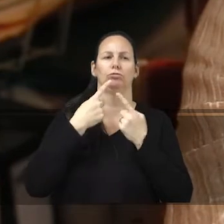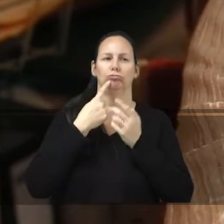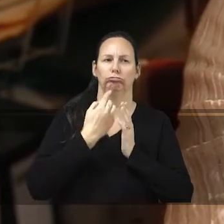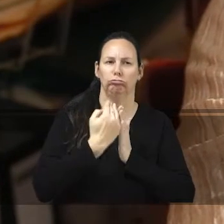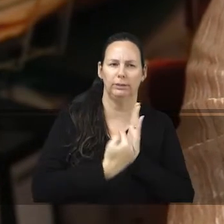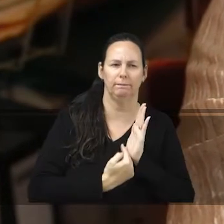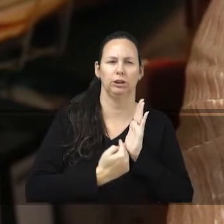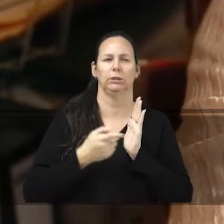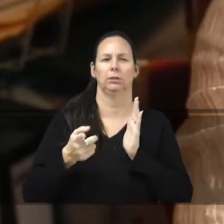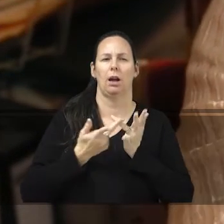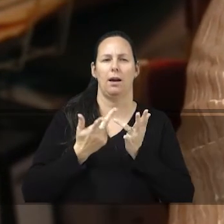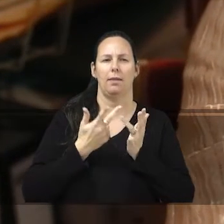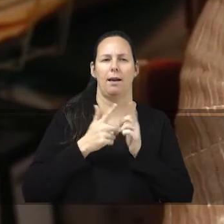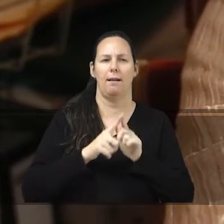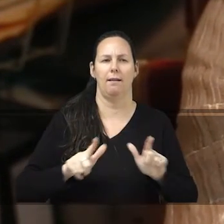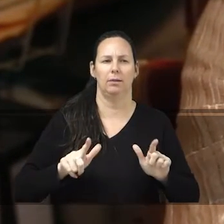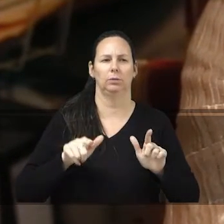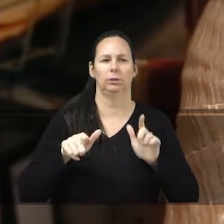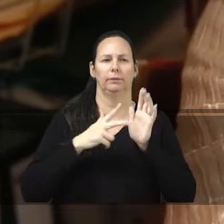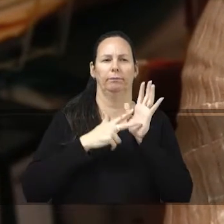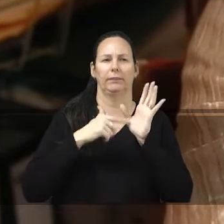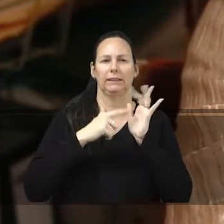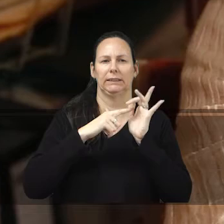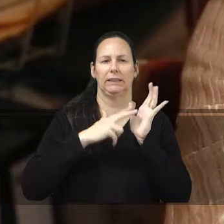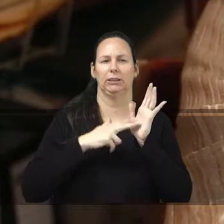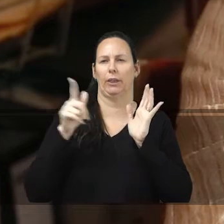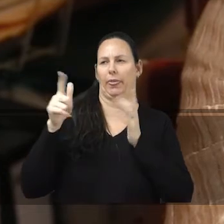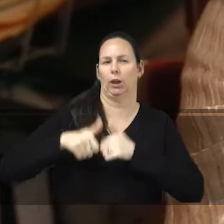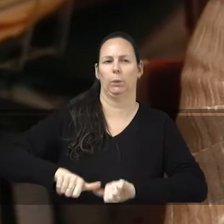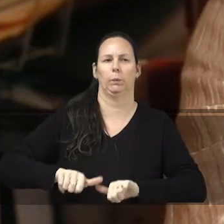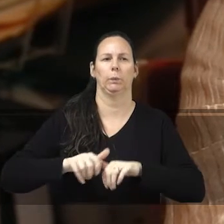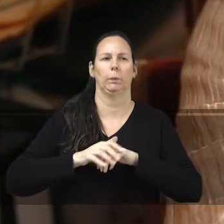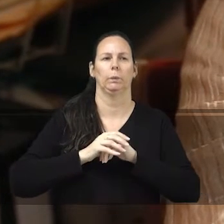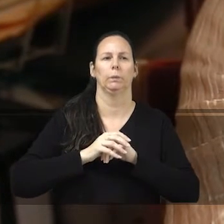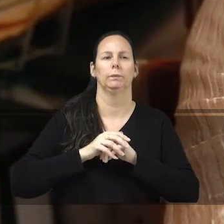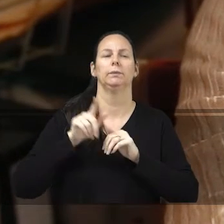being drawn up, but there's another language in the Vatican that they use.